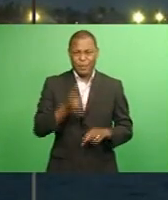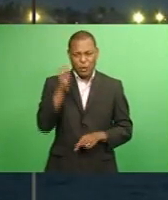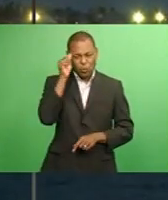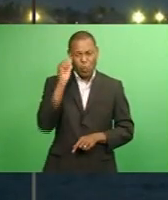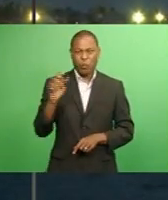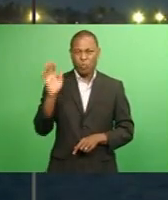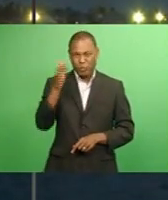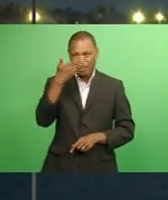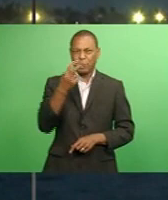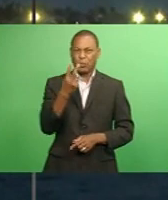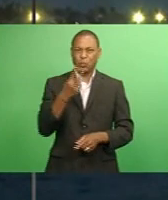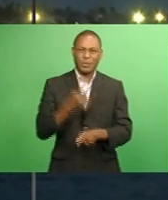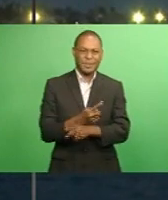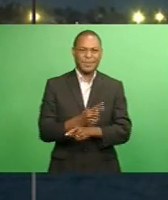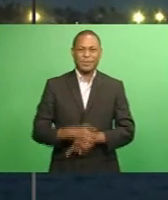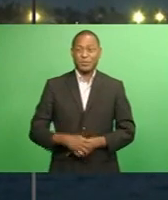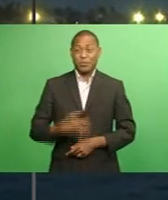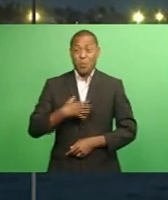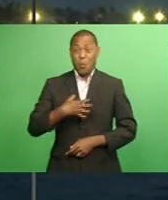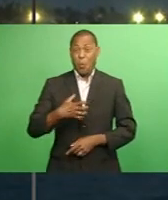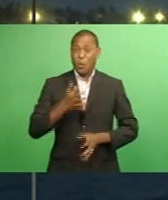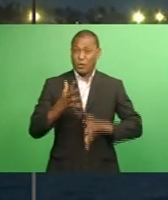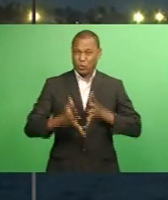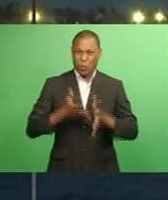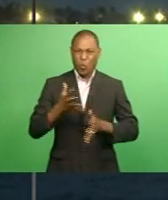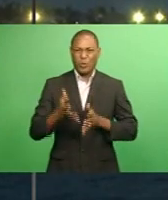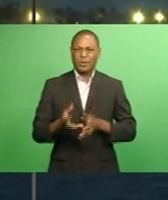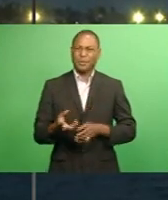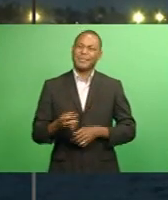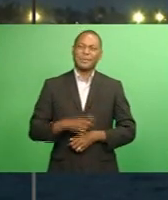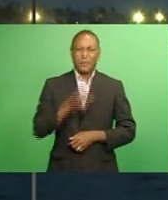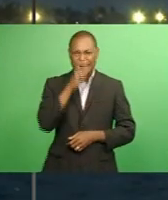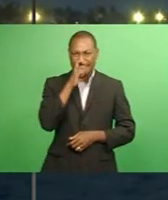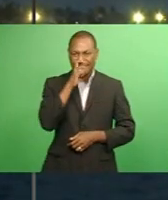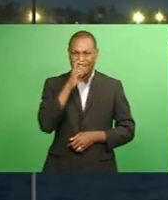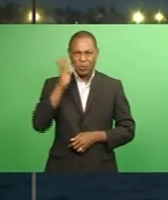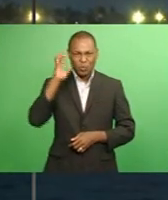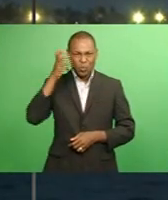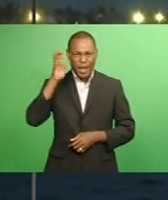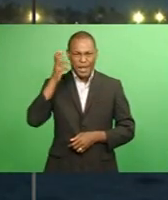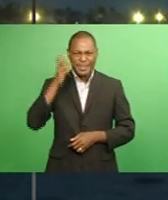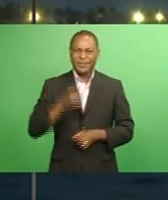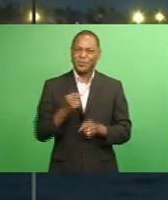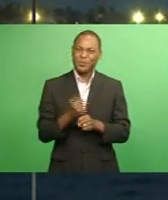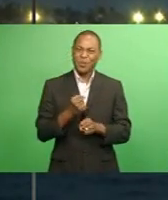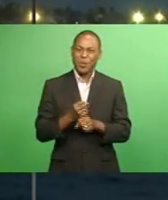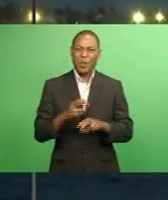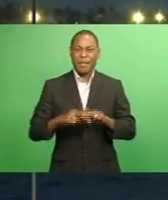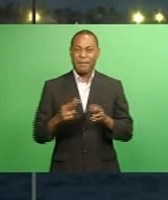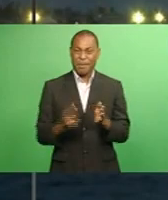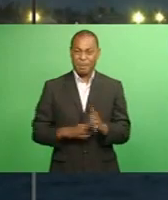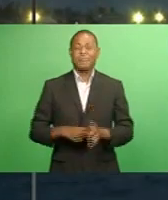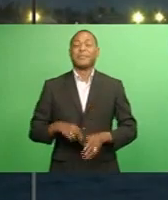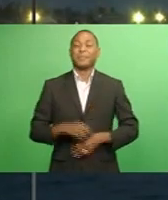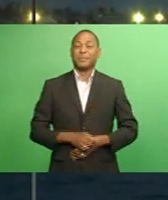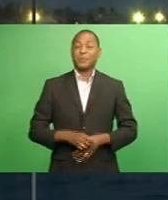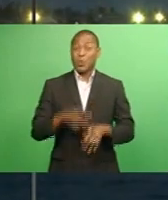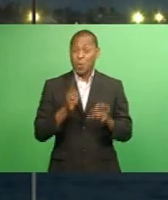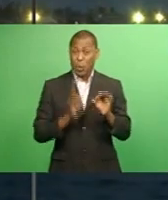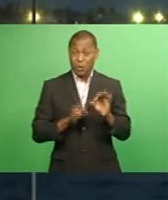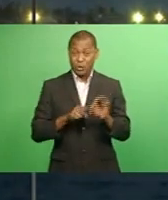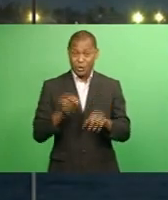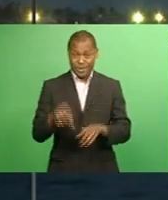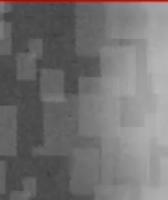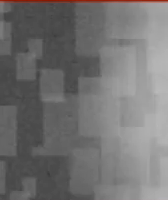weeks. For these stories and others, you can tune in daily to our sister radio station Gold FM. To our poll question, this week we are